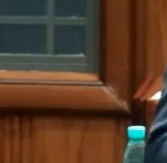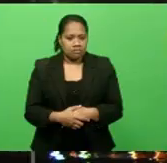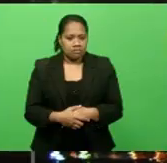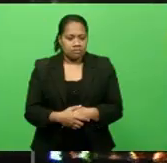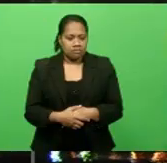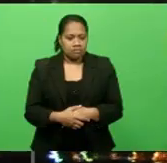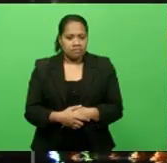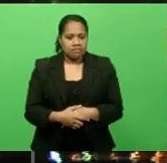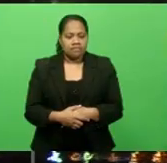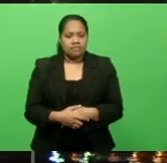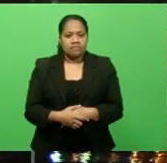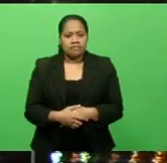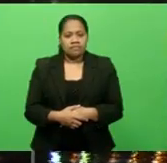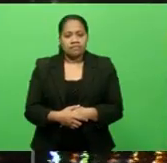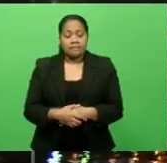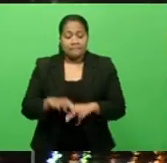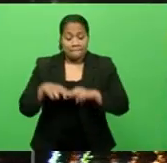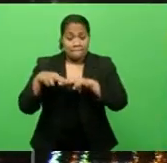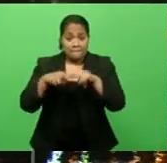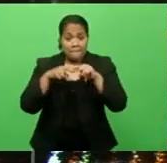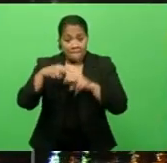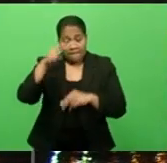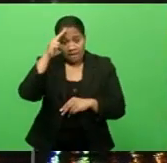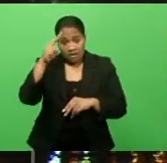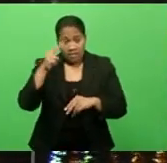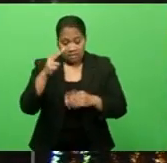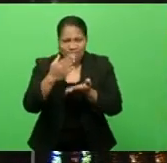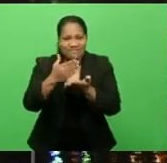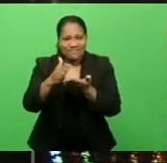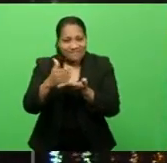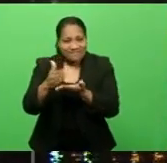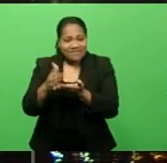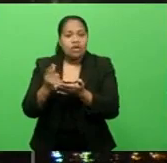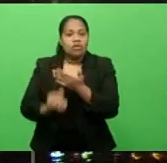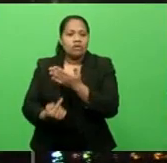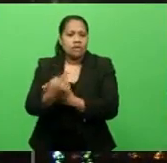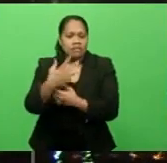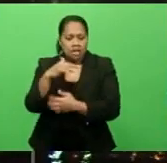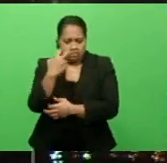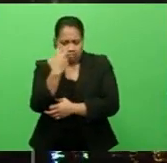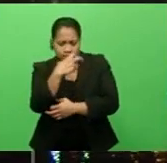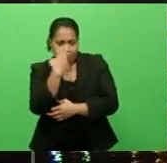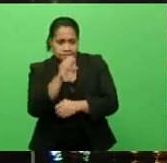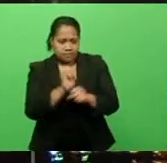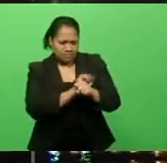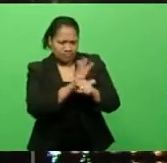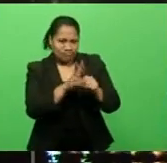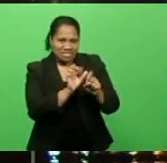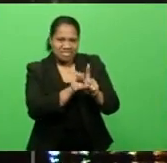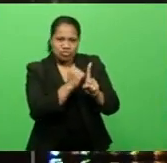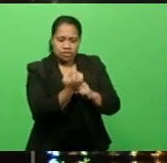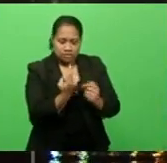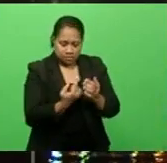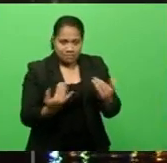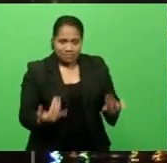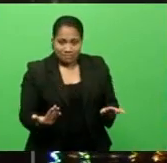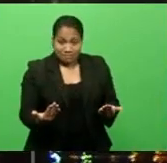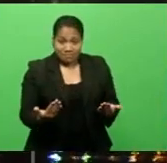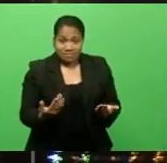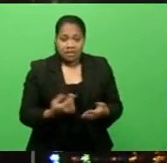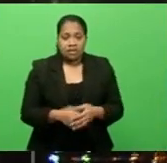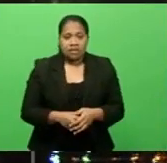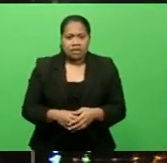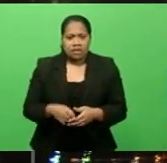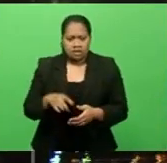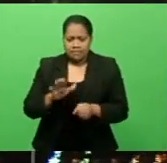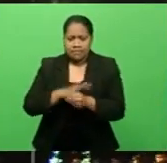packages. The Fiji National Provident Fund is monitoring our COVID-19 situation, ensuring prudent decisions